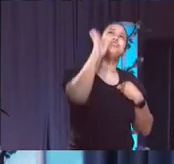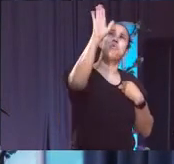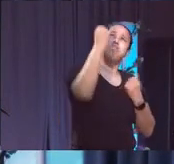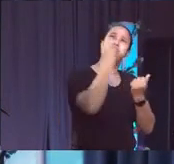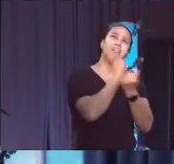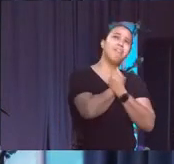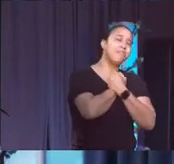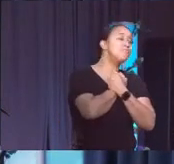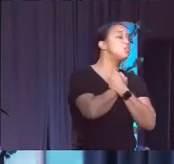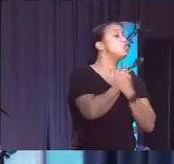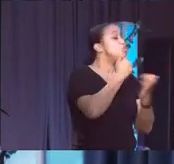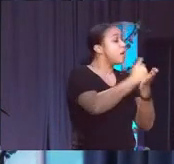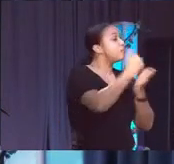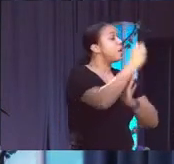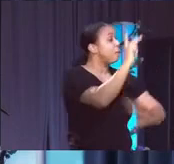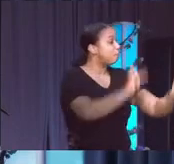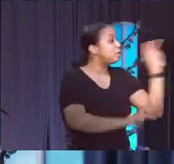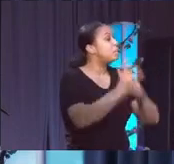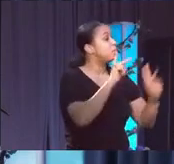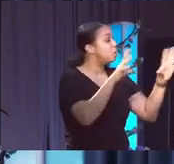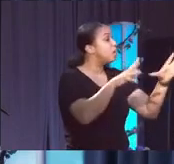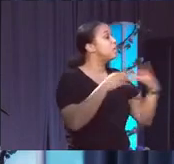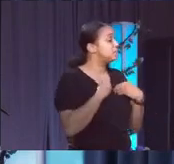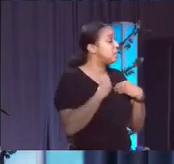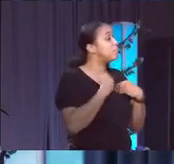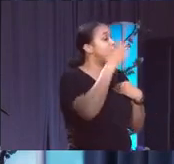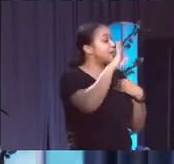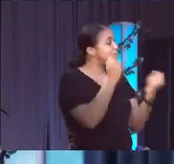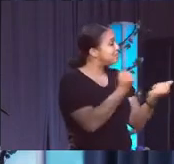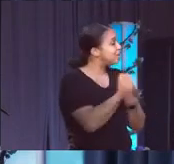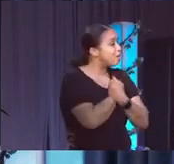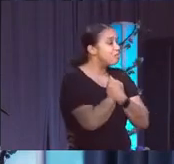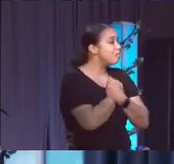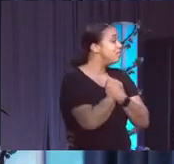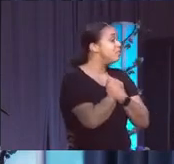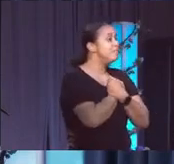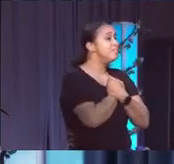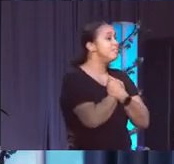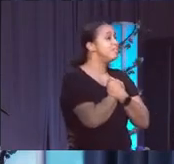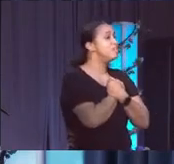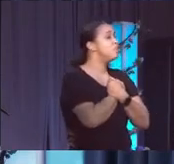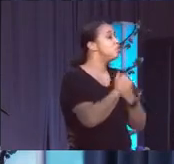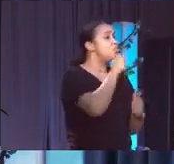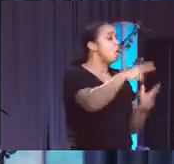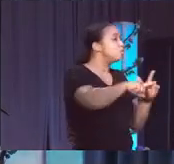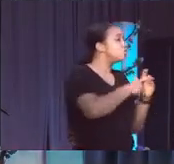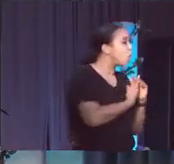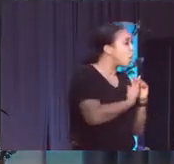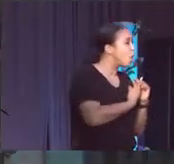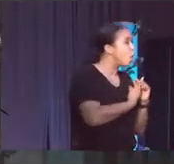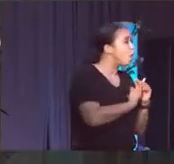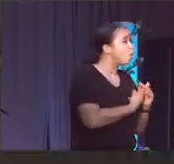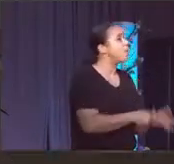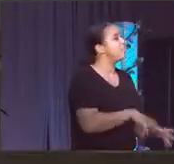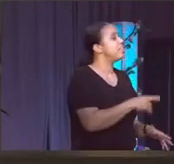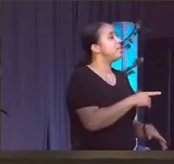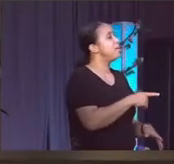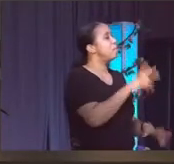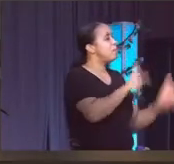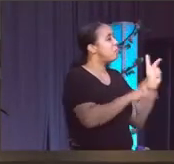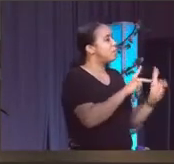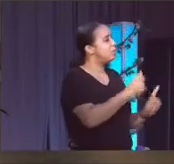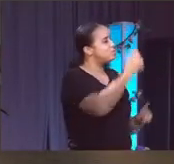life. You got to help people receive the love of God in their lives. You don't start people off with how simple they are.